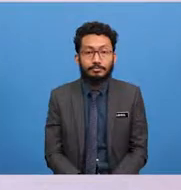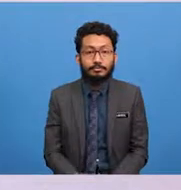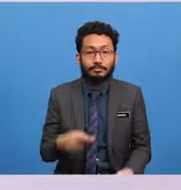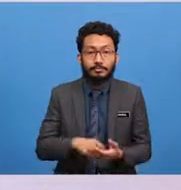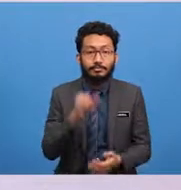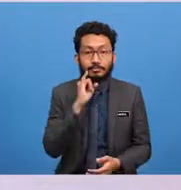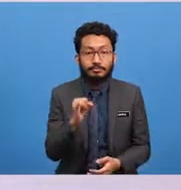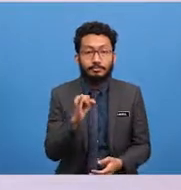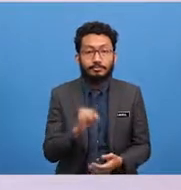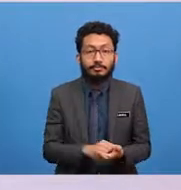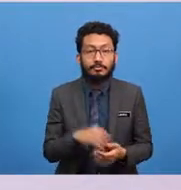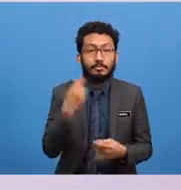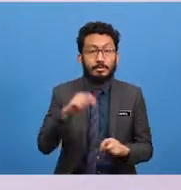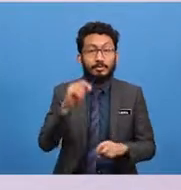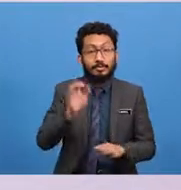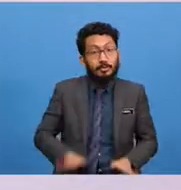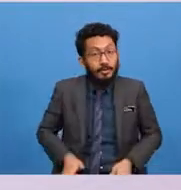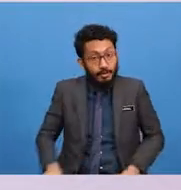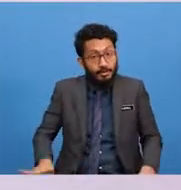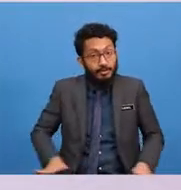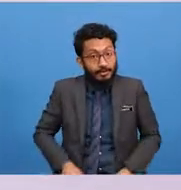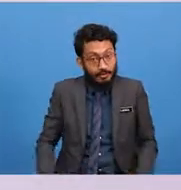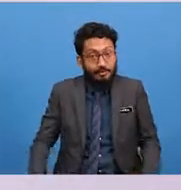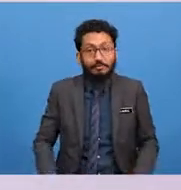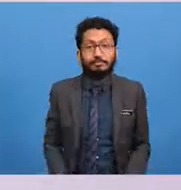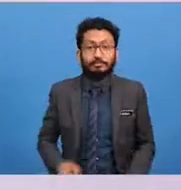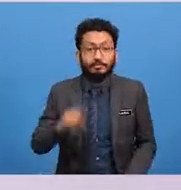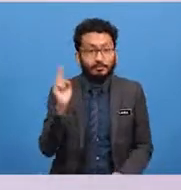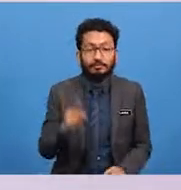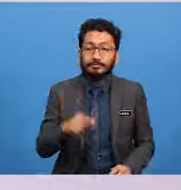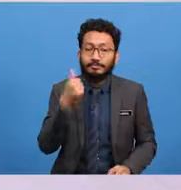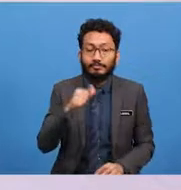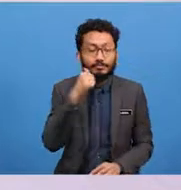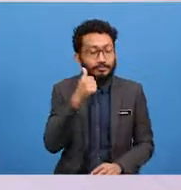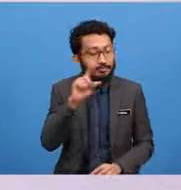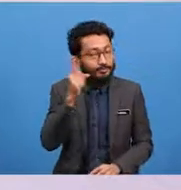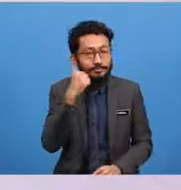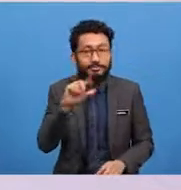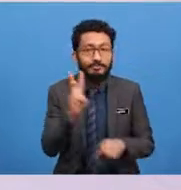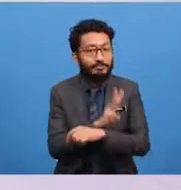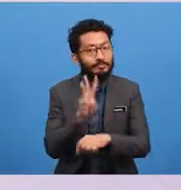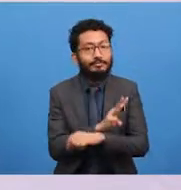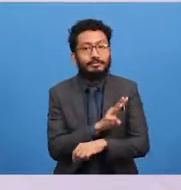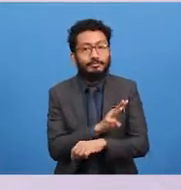This is a skirt. And yes, only girls are wearing skirts.